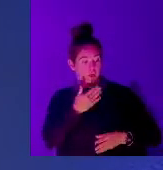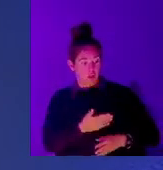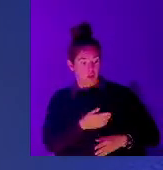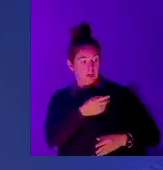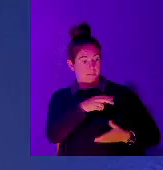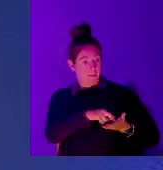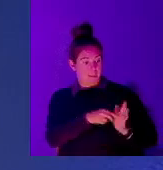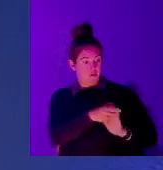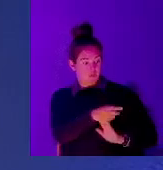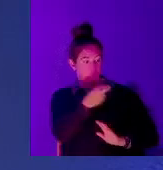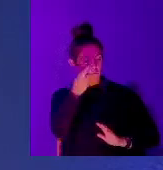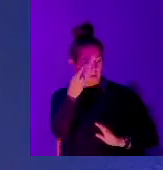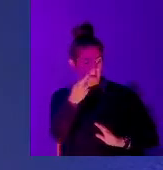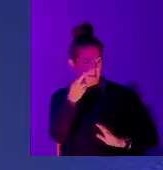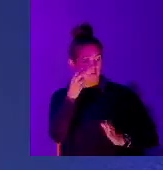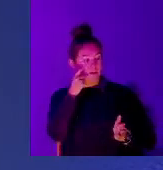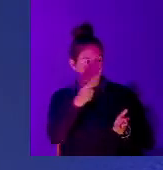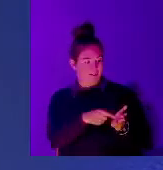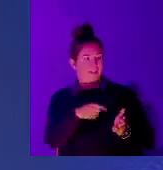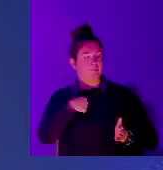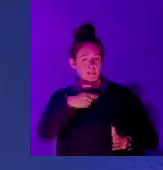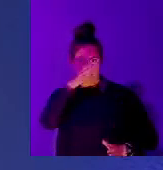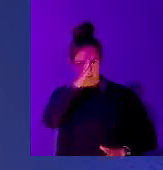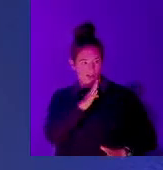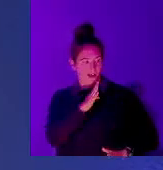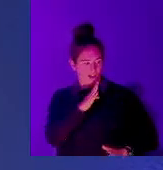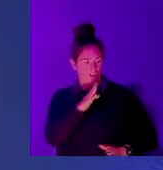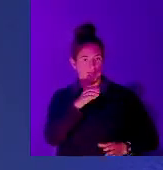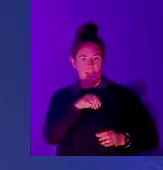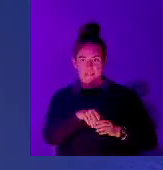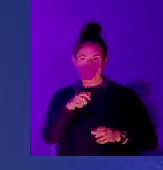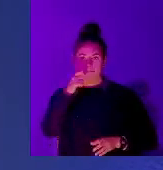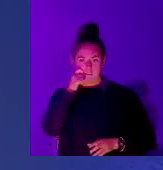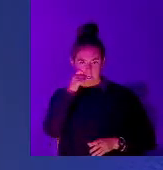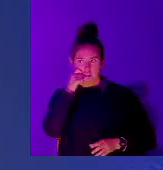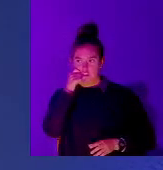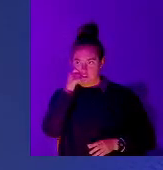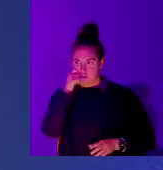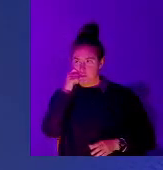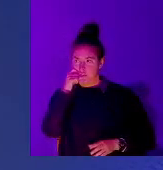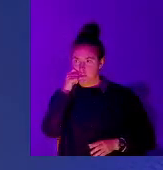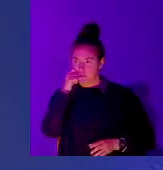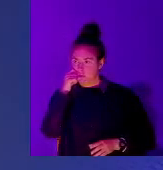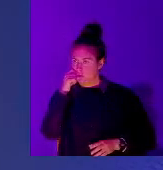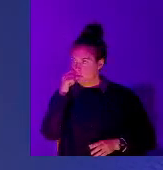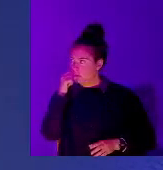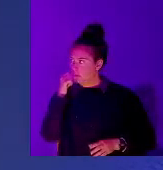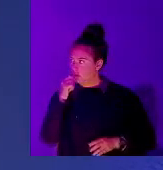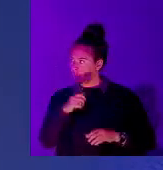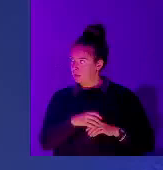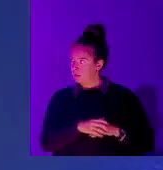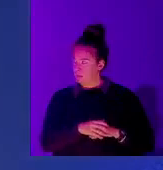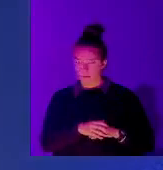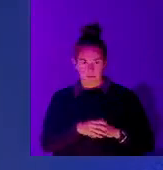in the flesh, Emmanuel with us? Why do you call me good?